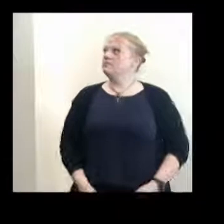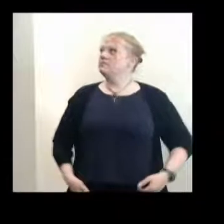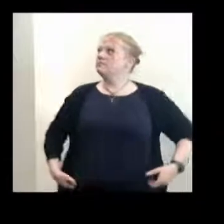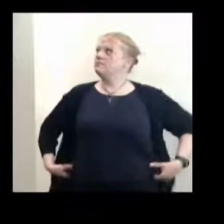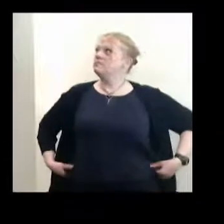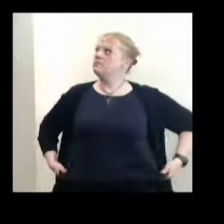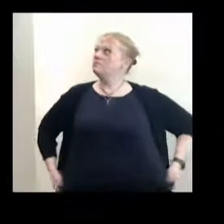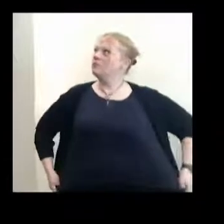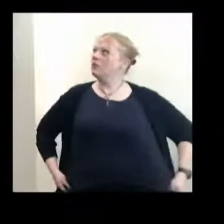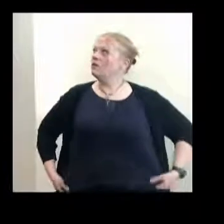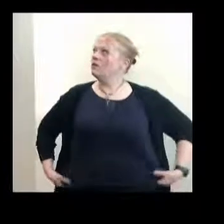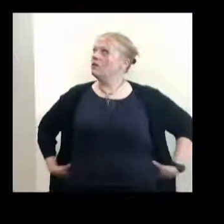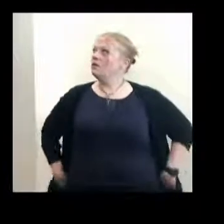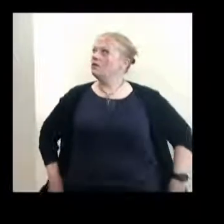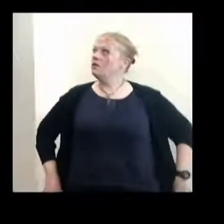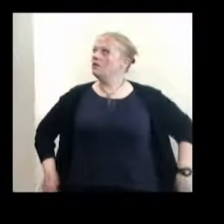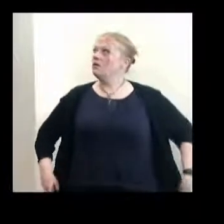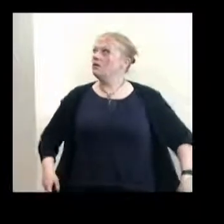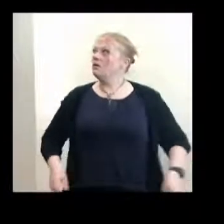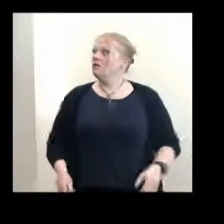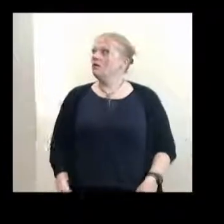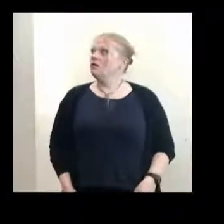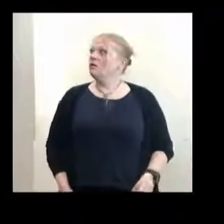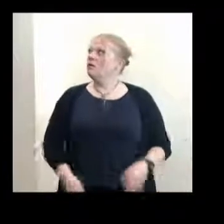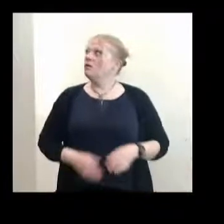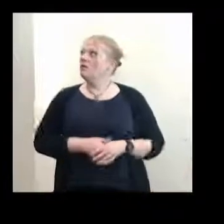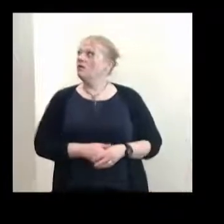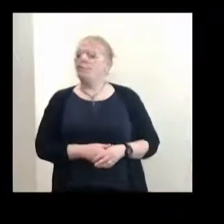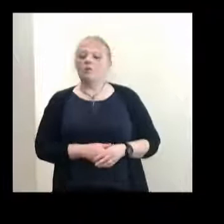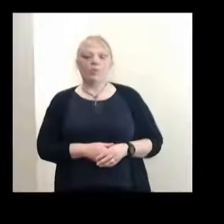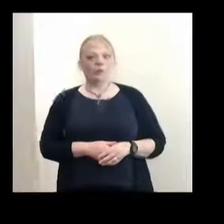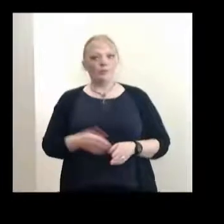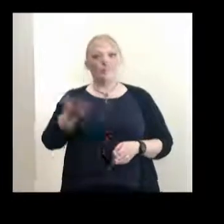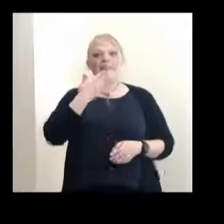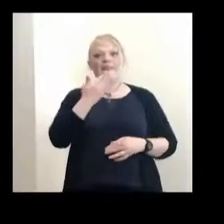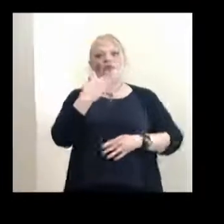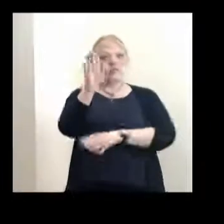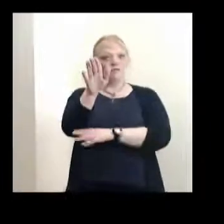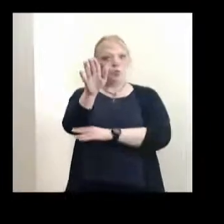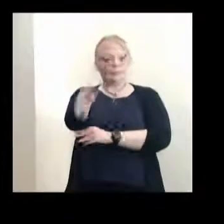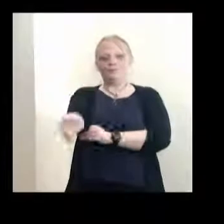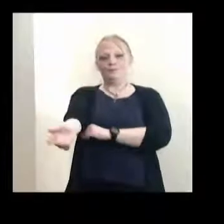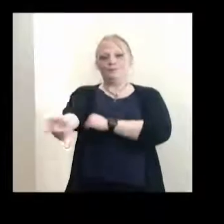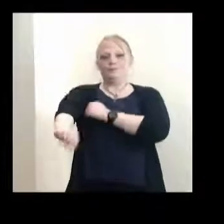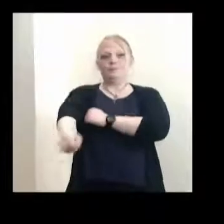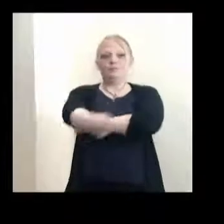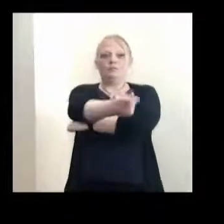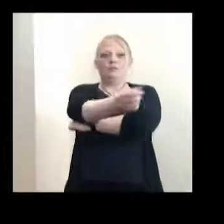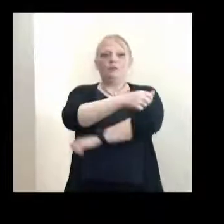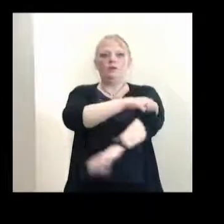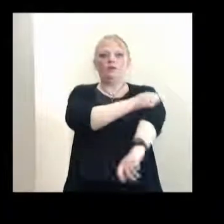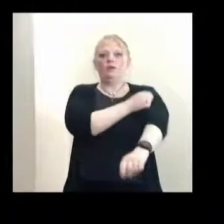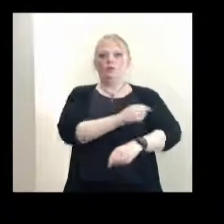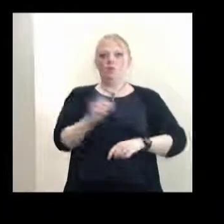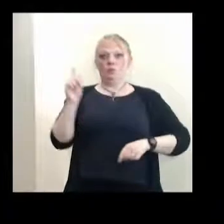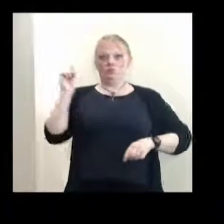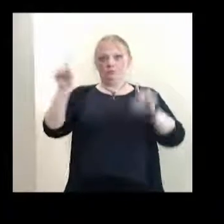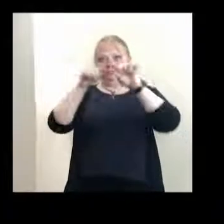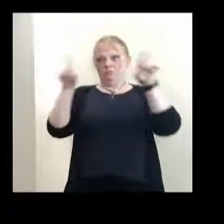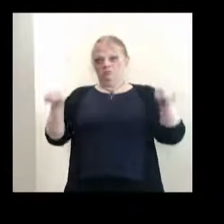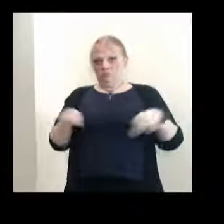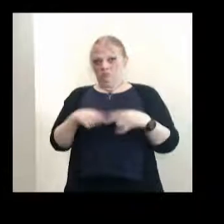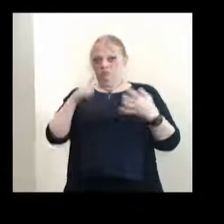Thank you. Good afternoon. So this next slide is looking